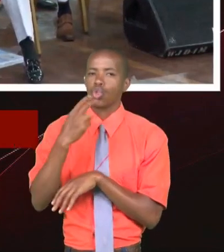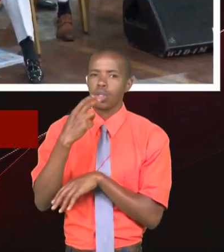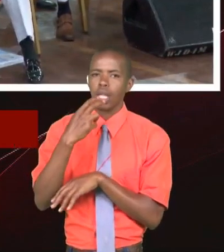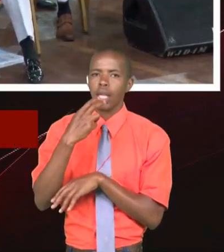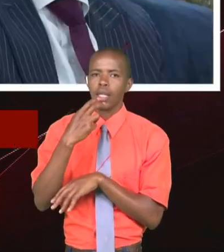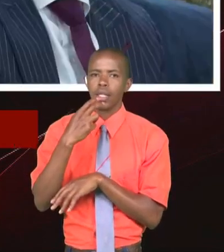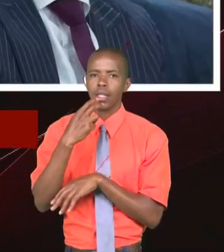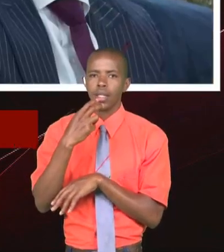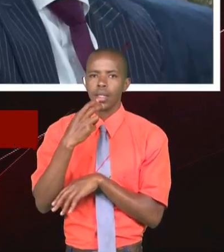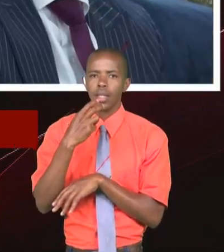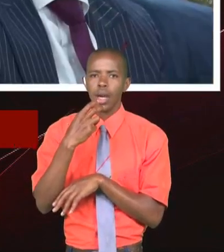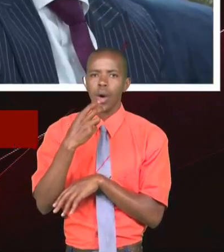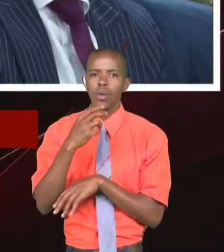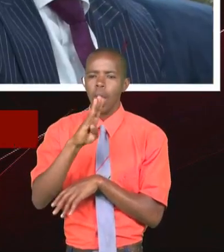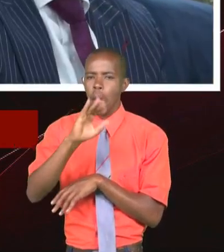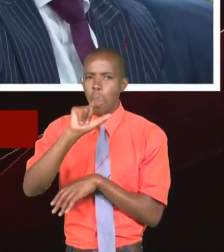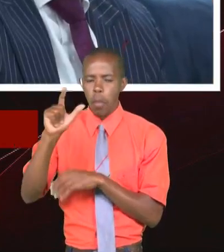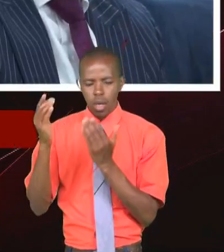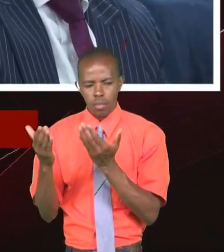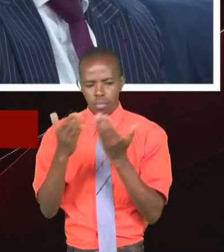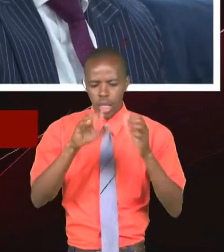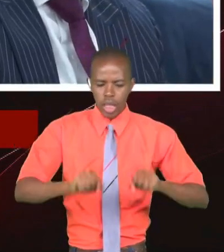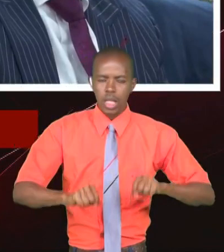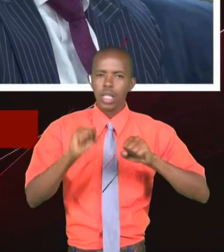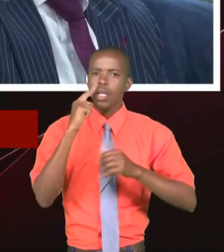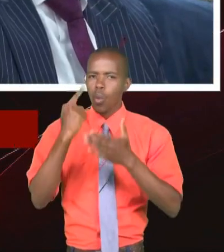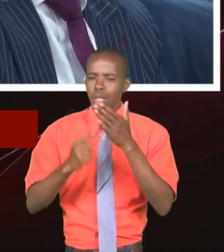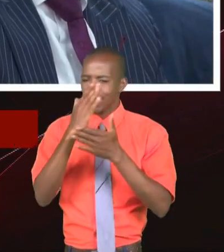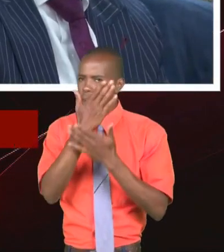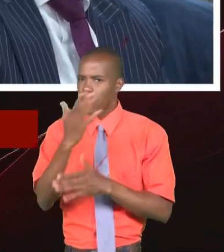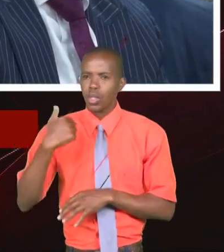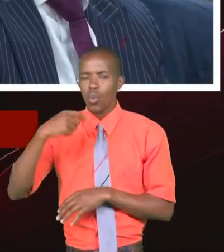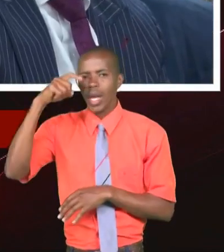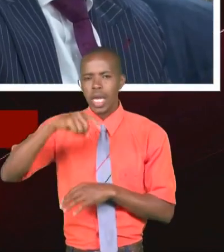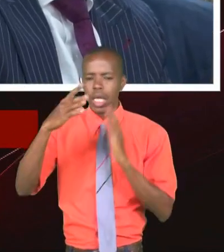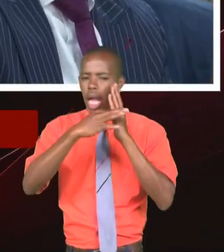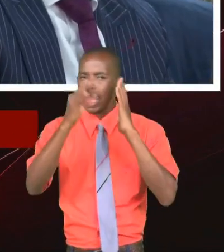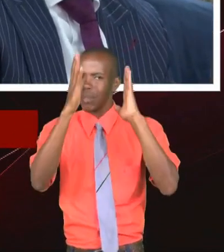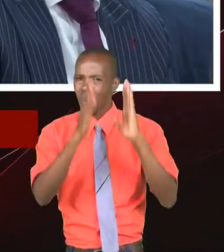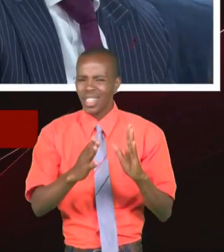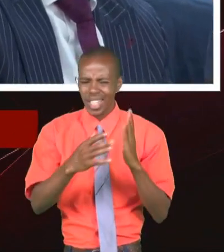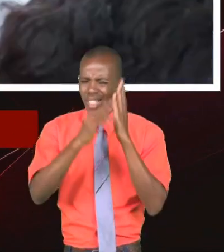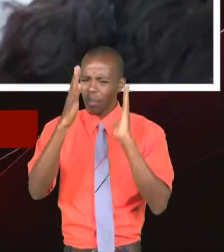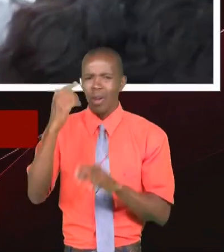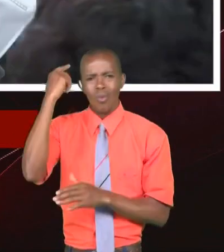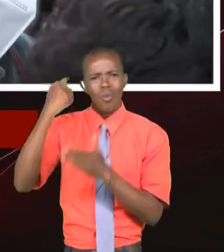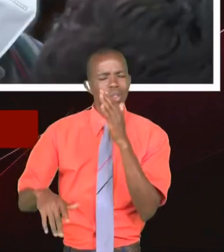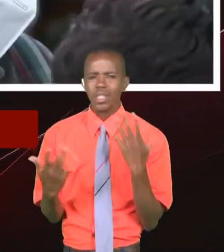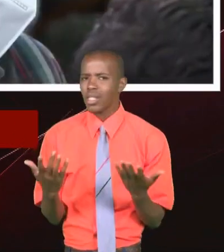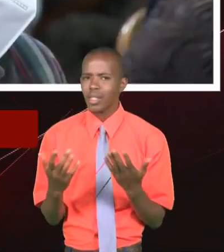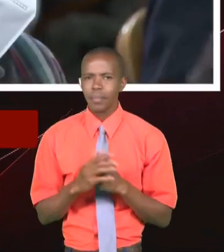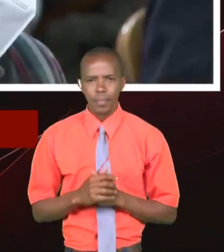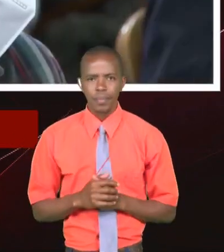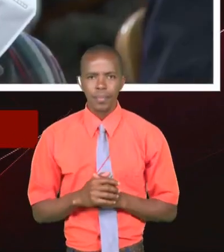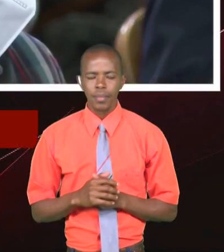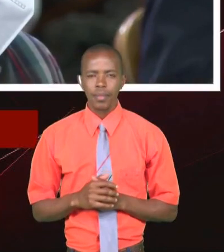waiting the bill to be tabled. Uh-huh. And the chairman say, there are some things we need experts. Experts for what now? Does Uhuru